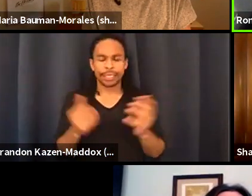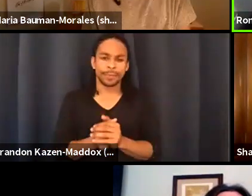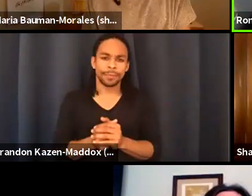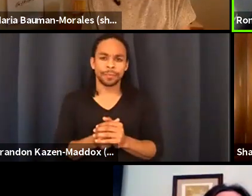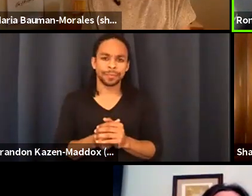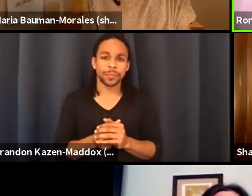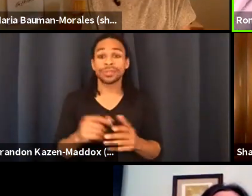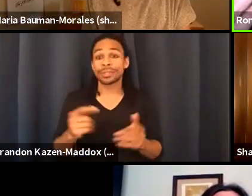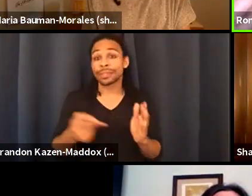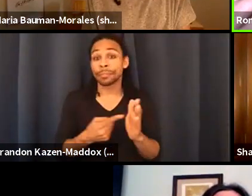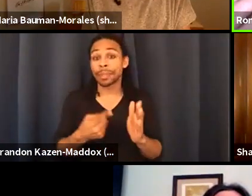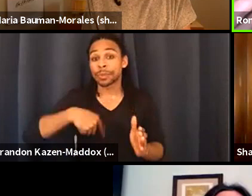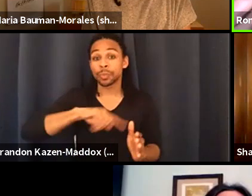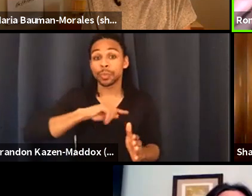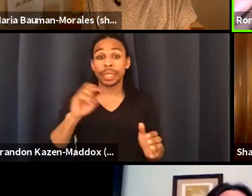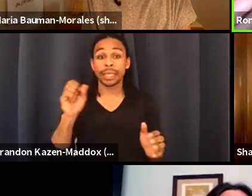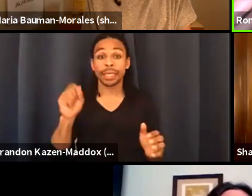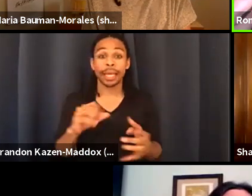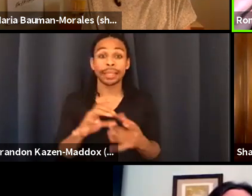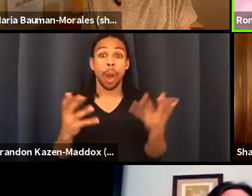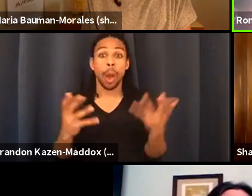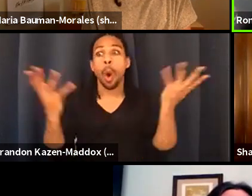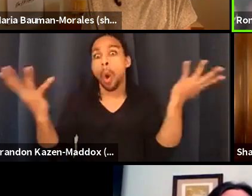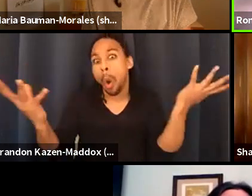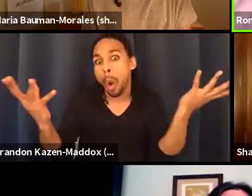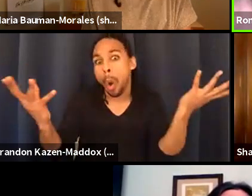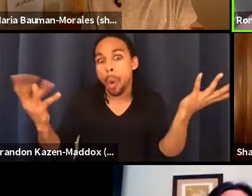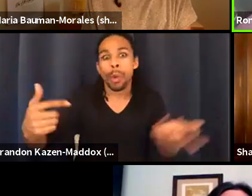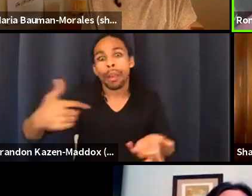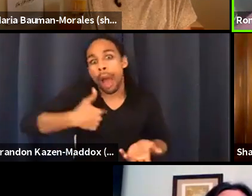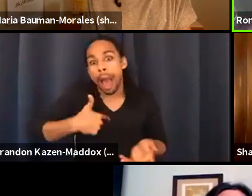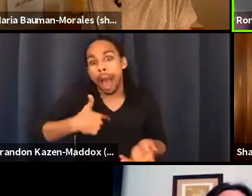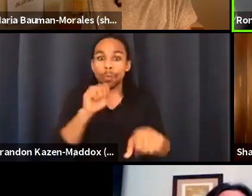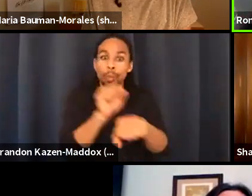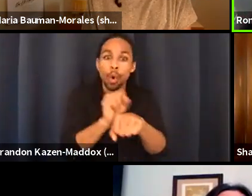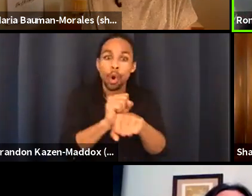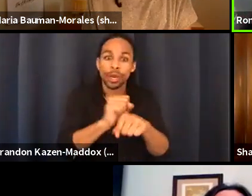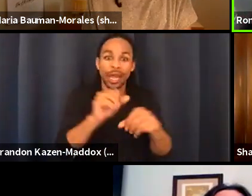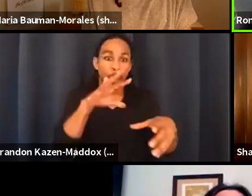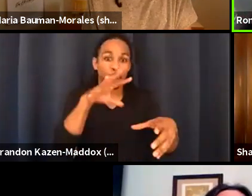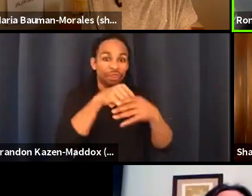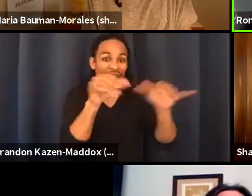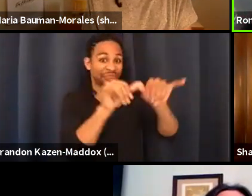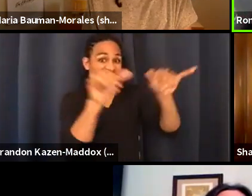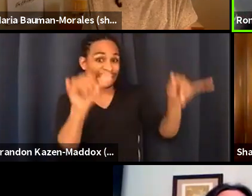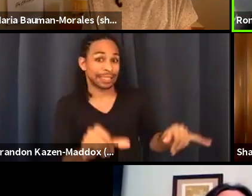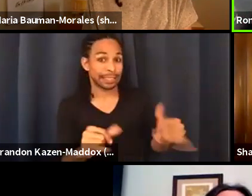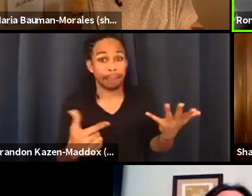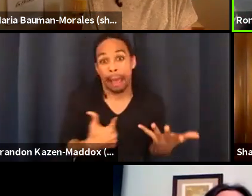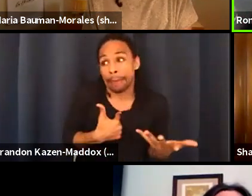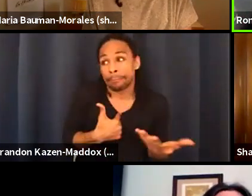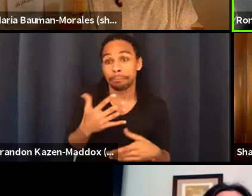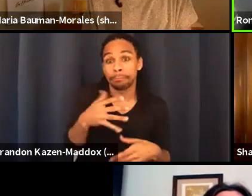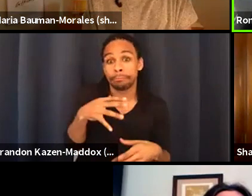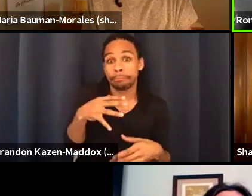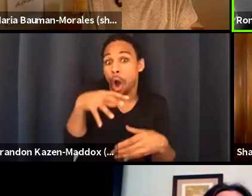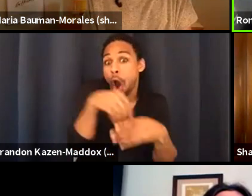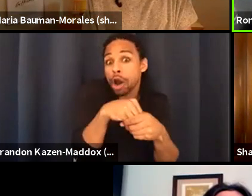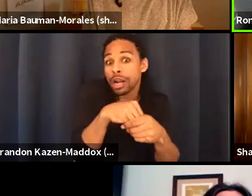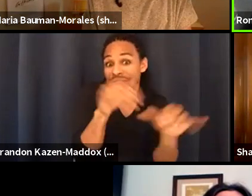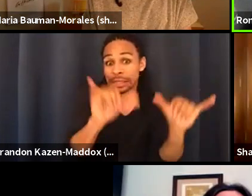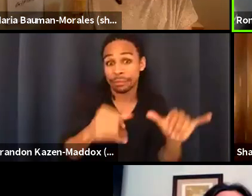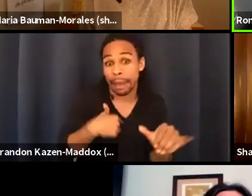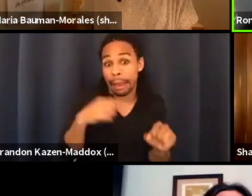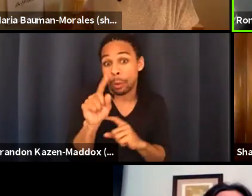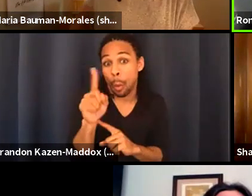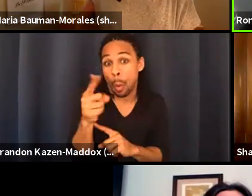buck sometimes of, I'm just working within this system, right? I'm just kind of a cog in it. I can only do my little part. But for me, it's really